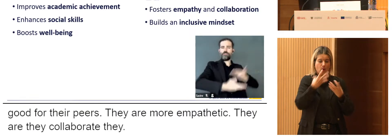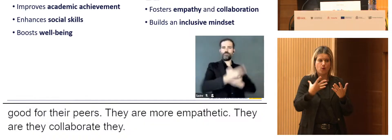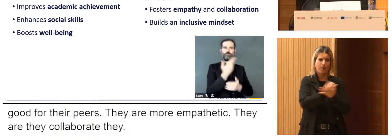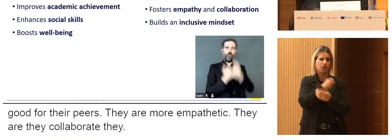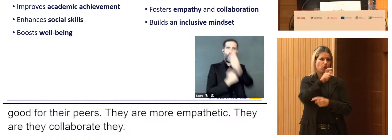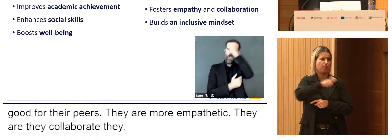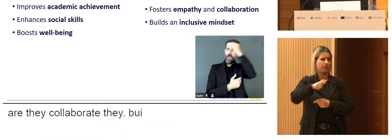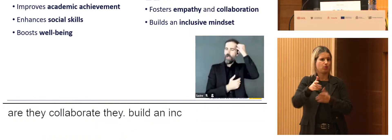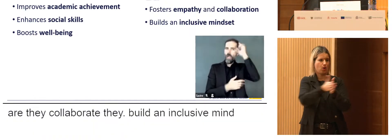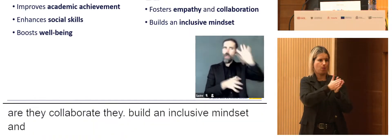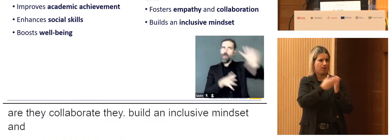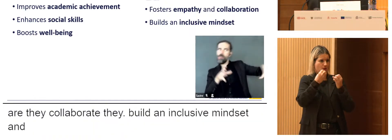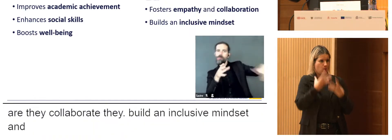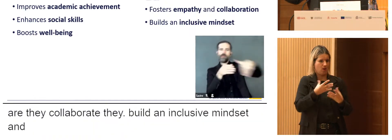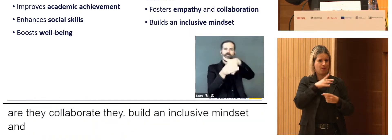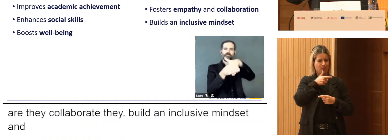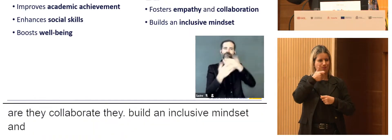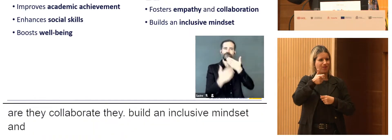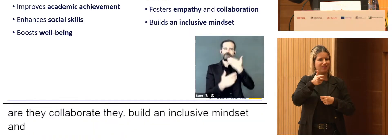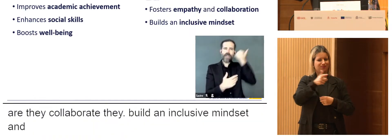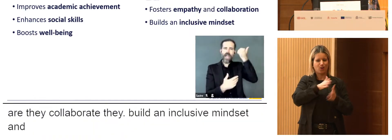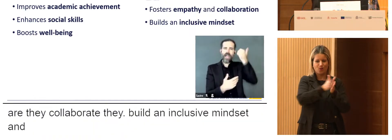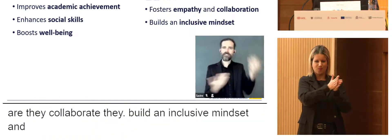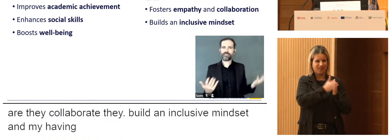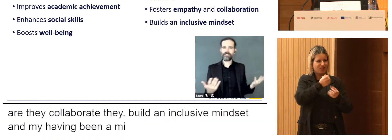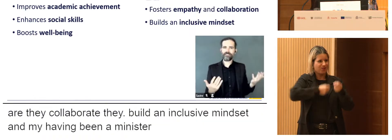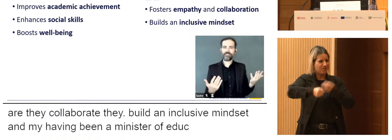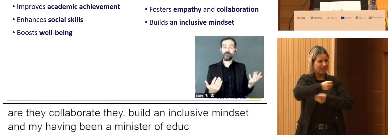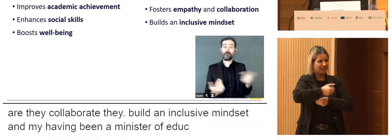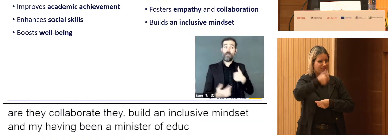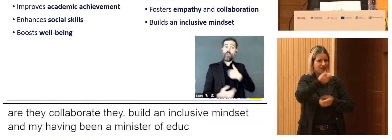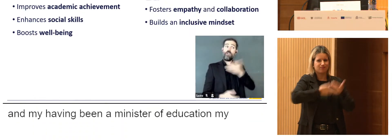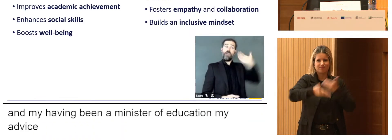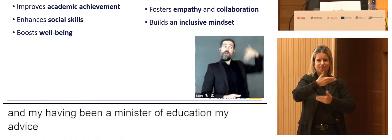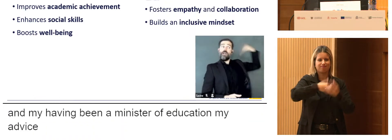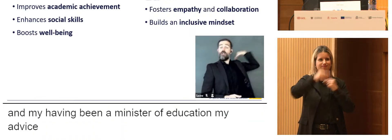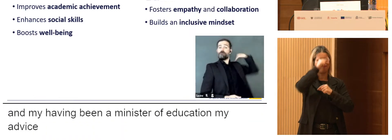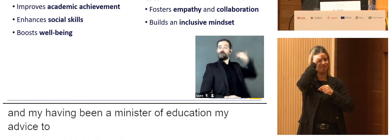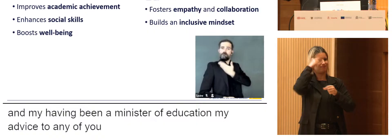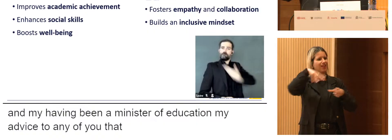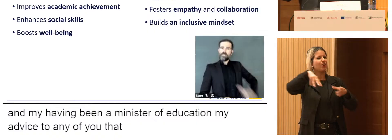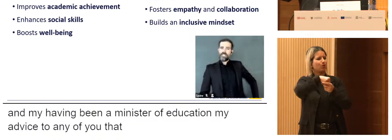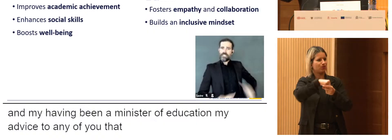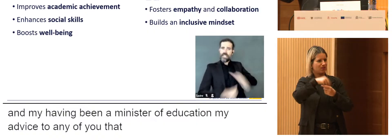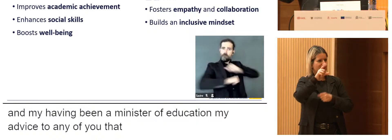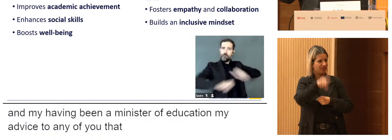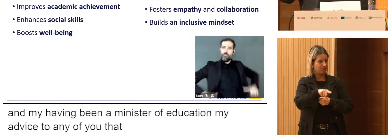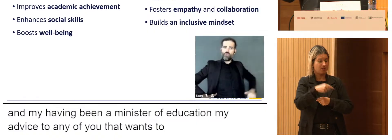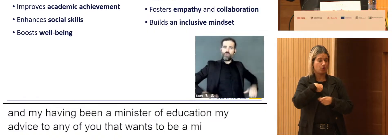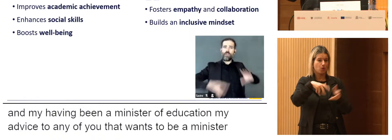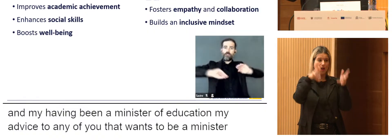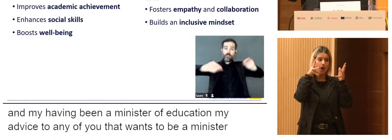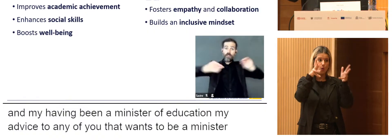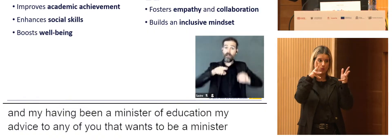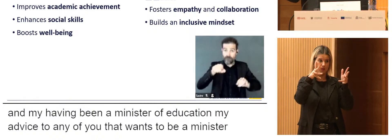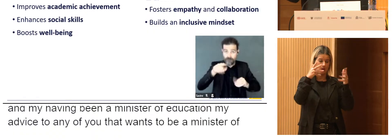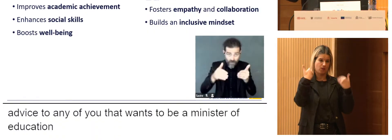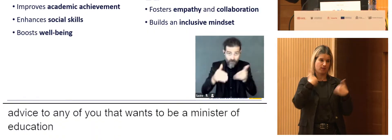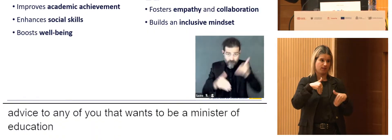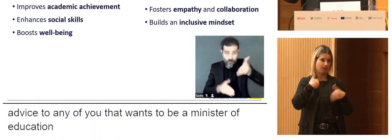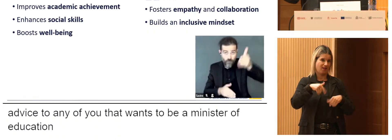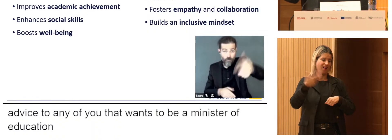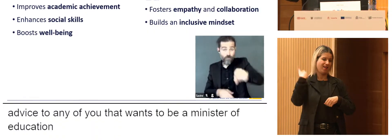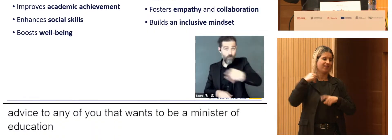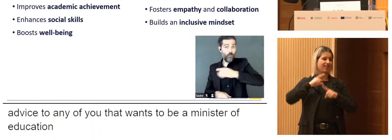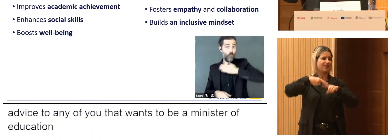and having been a Minister of Education, my advice to any of you that wants to be a Minister of Education is try to be part of